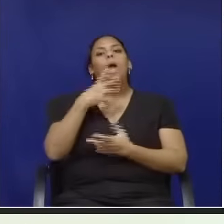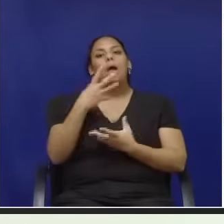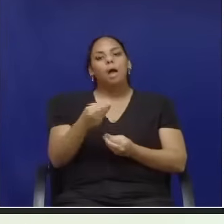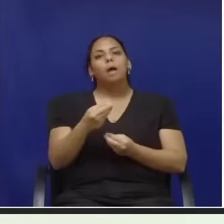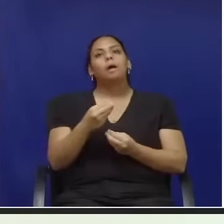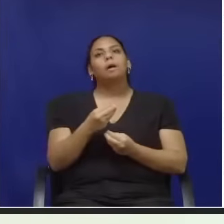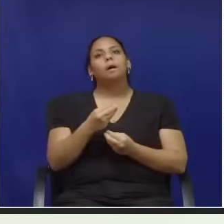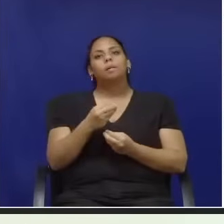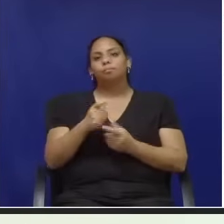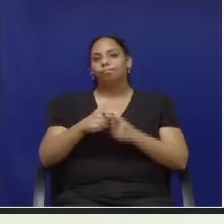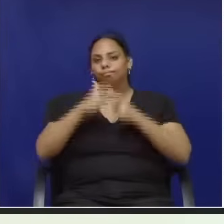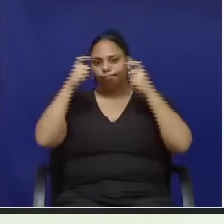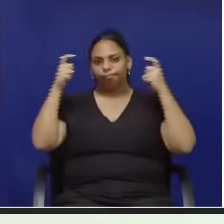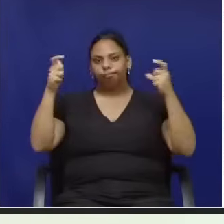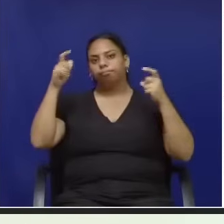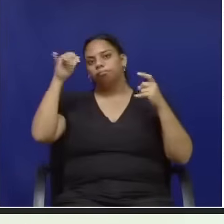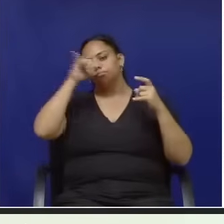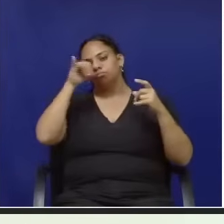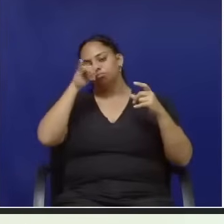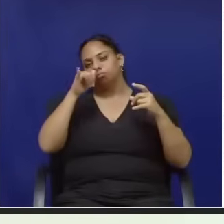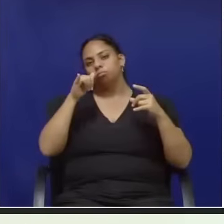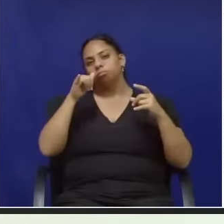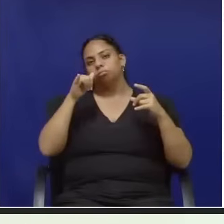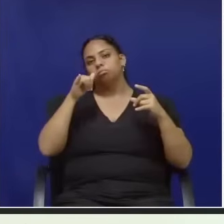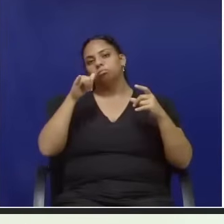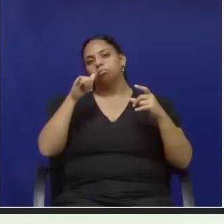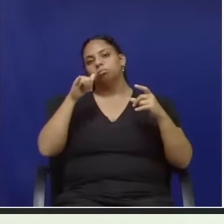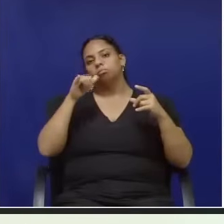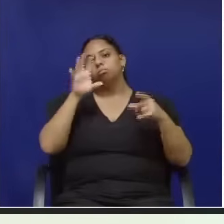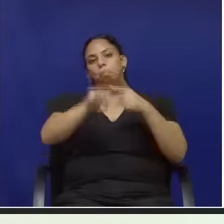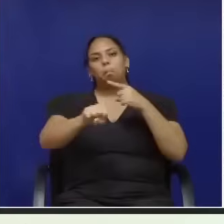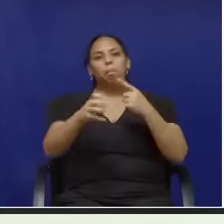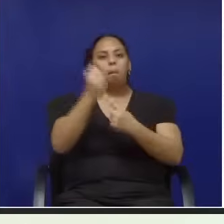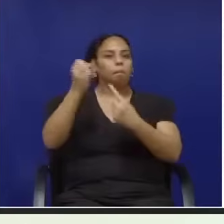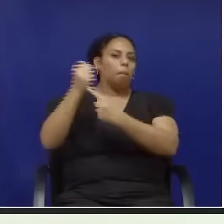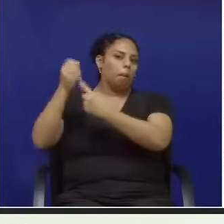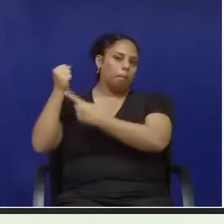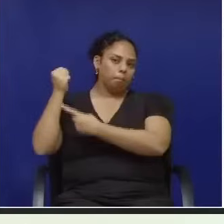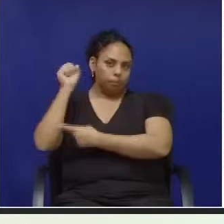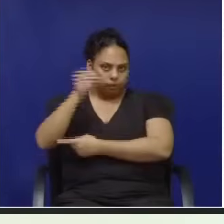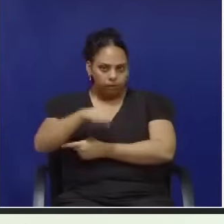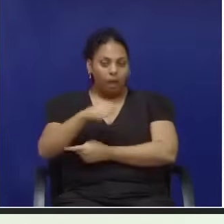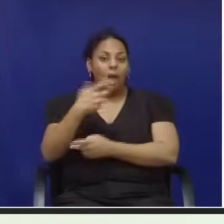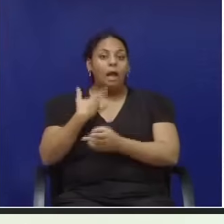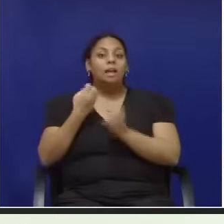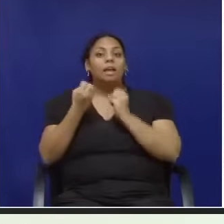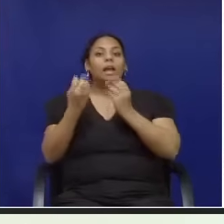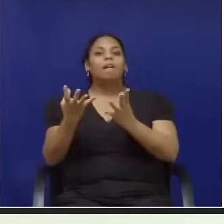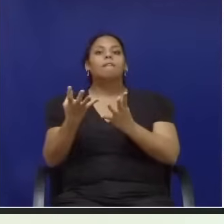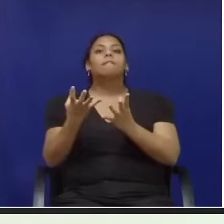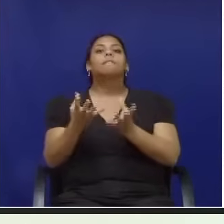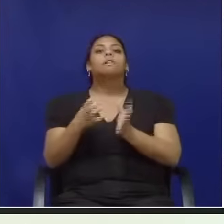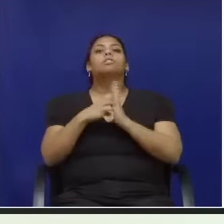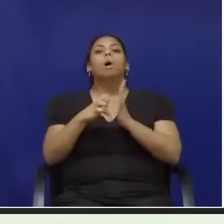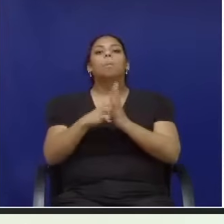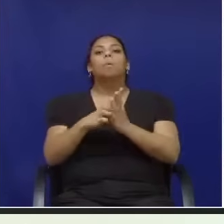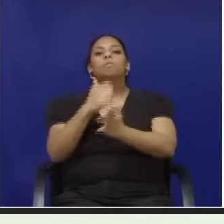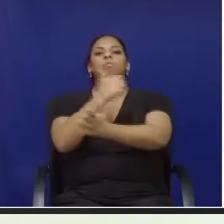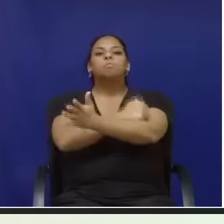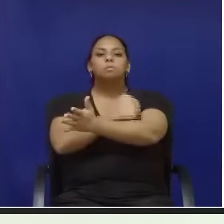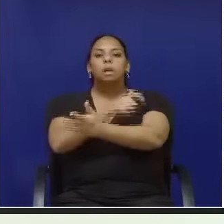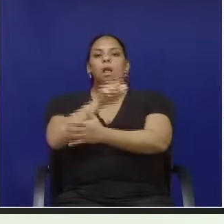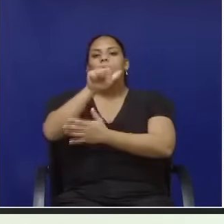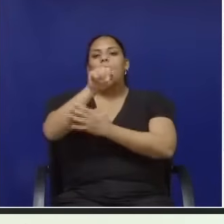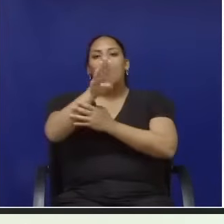major crime bust in the country. I gave an example of the drug lab in Northwest. It